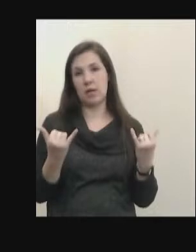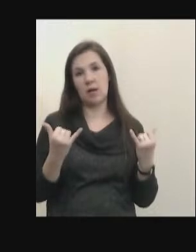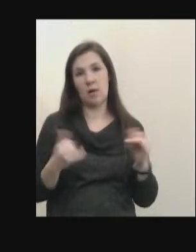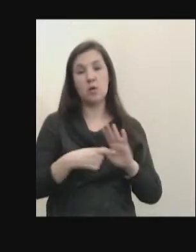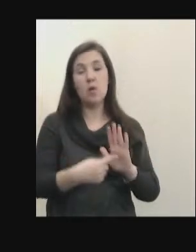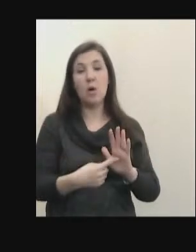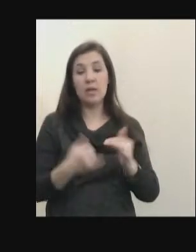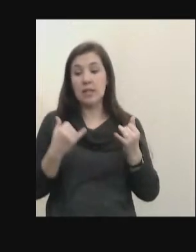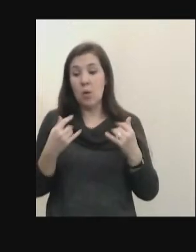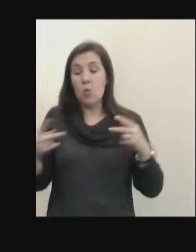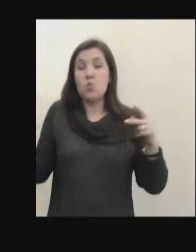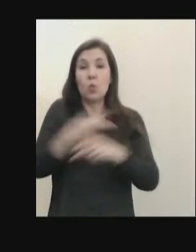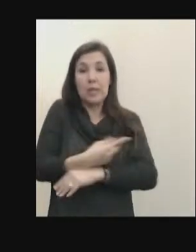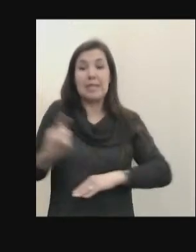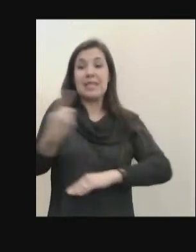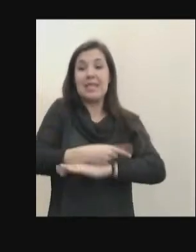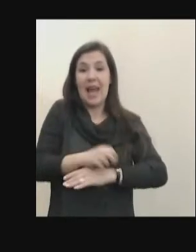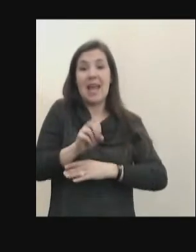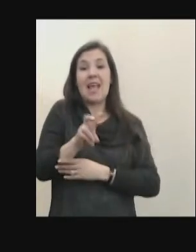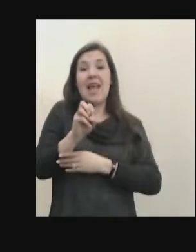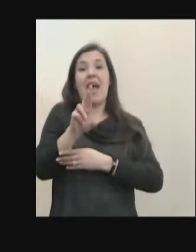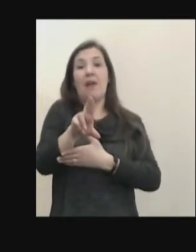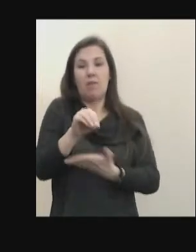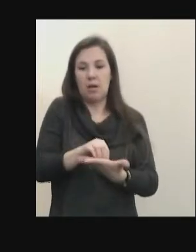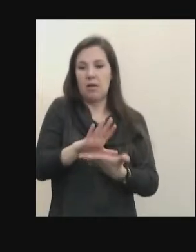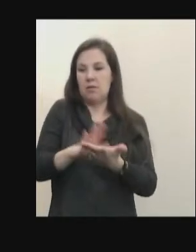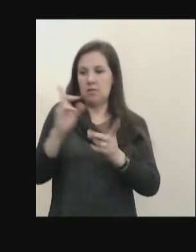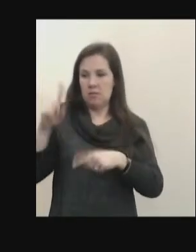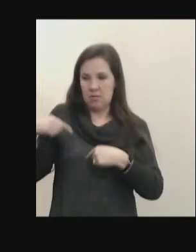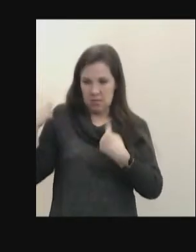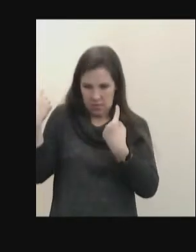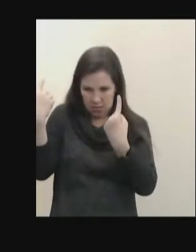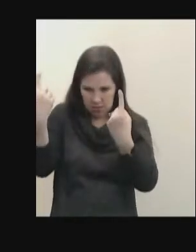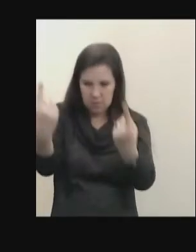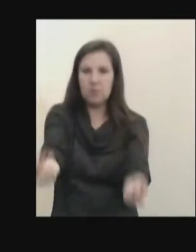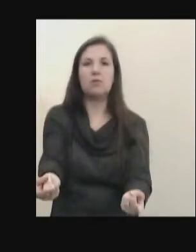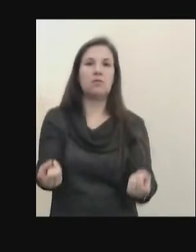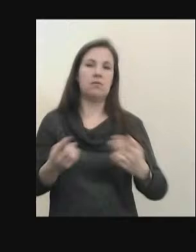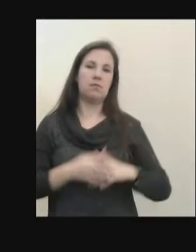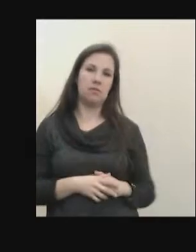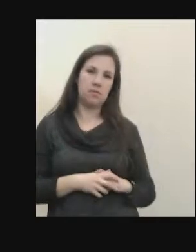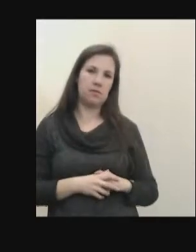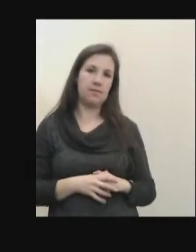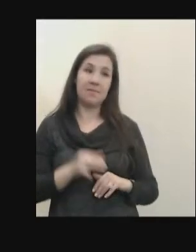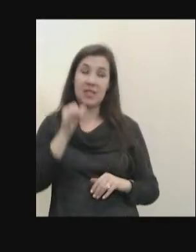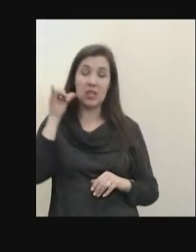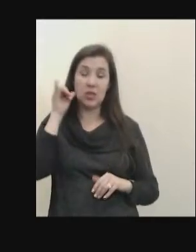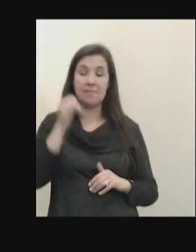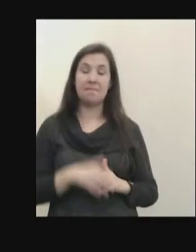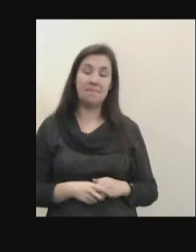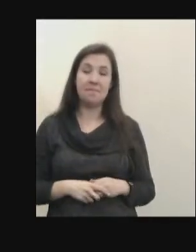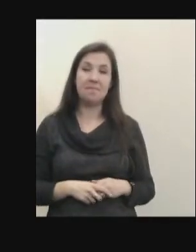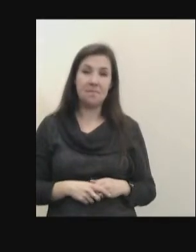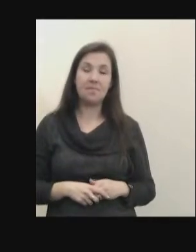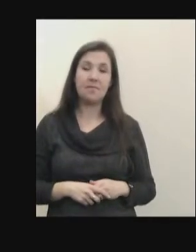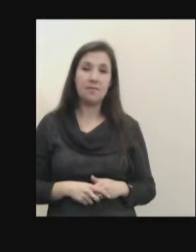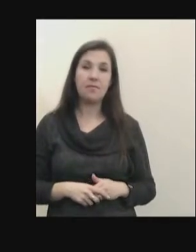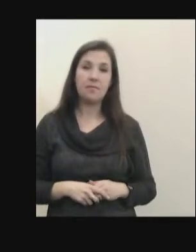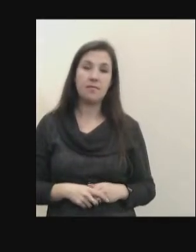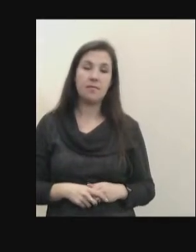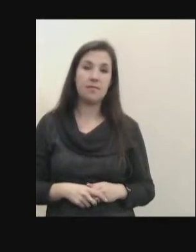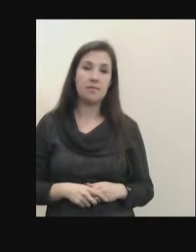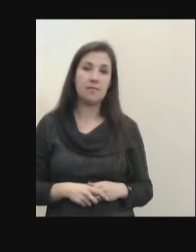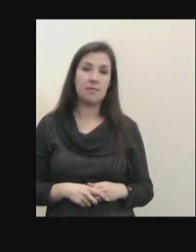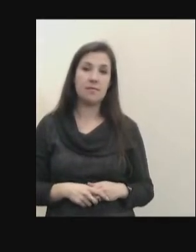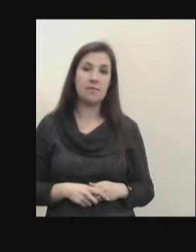day ever recorded in new cases for COVID-19 in Erie County was yesterday. We don't expect it to